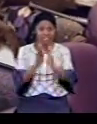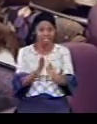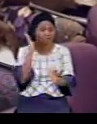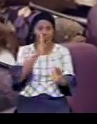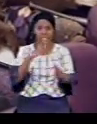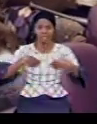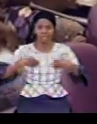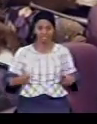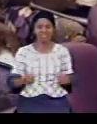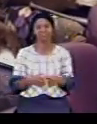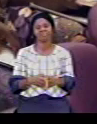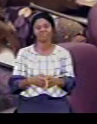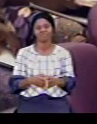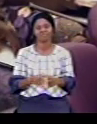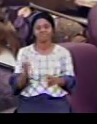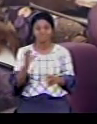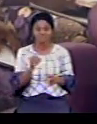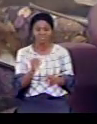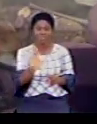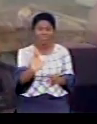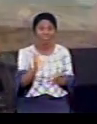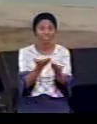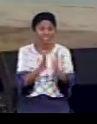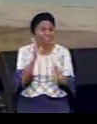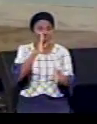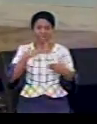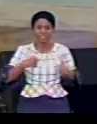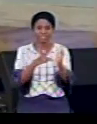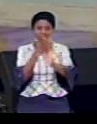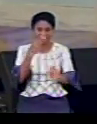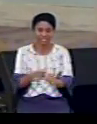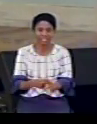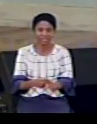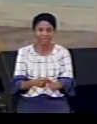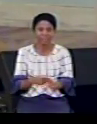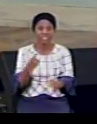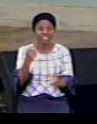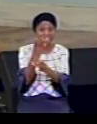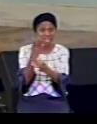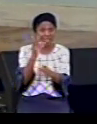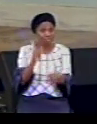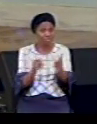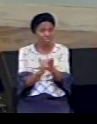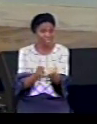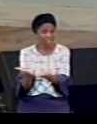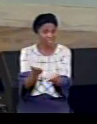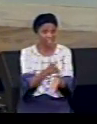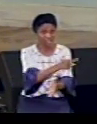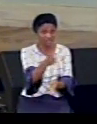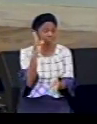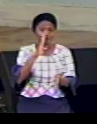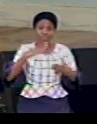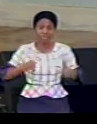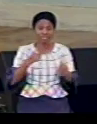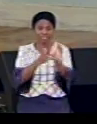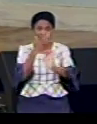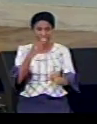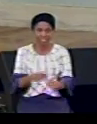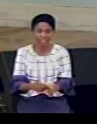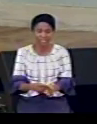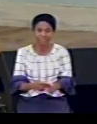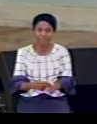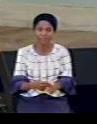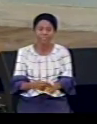Your servant will be healed. Your hand serving you will be healed. Your brain serving